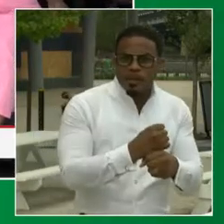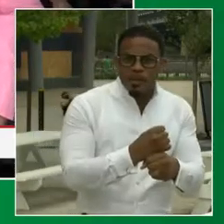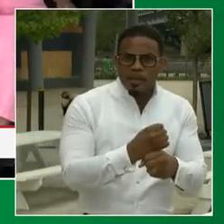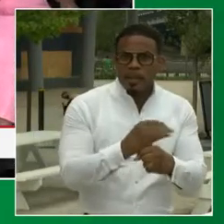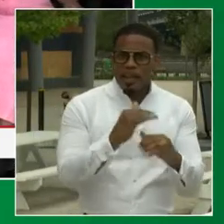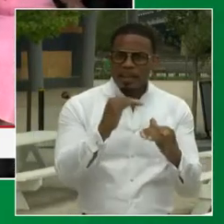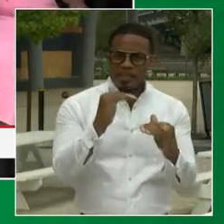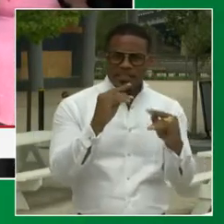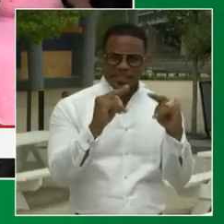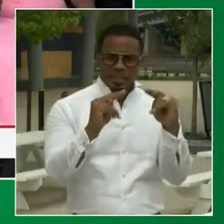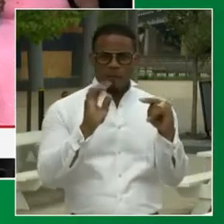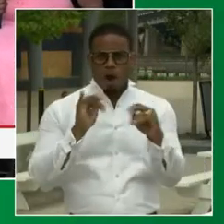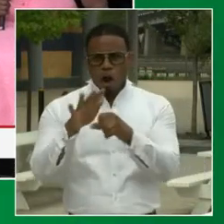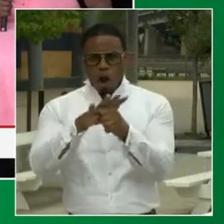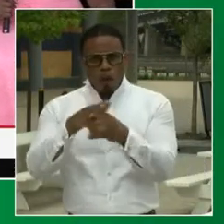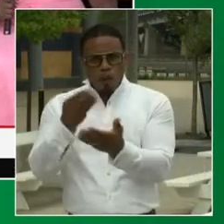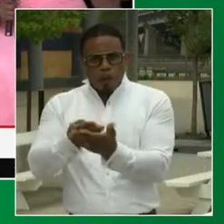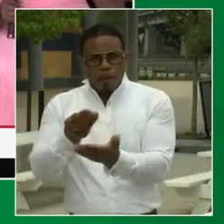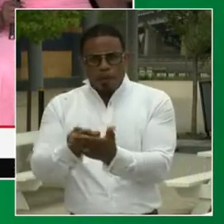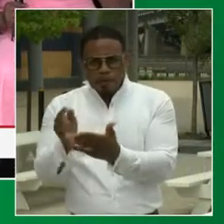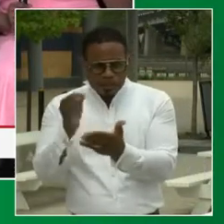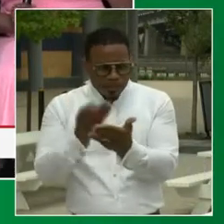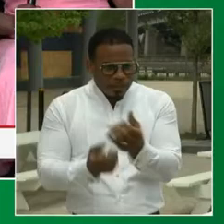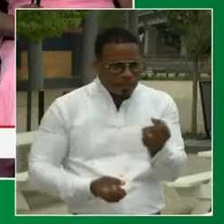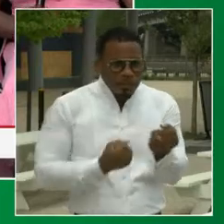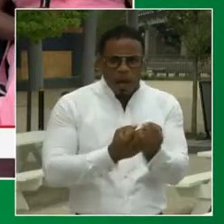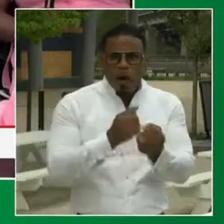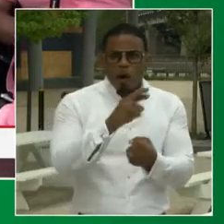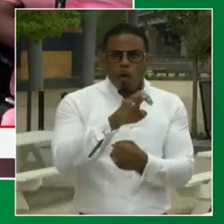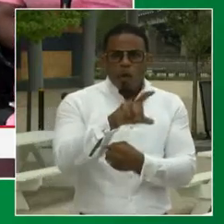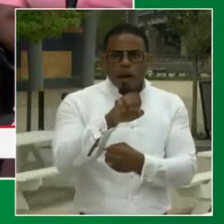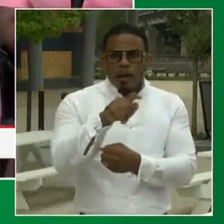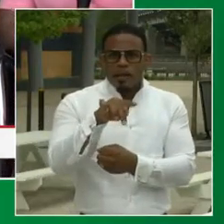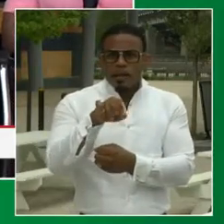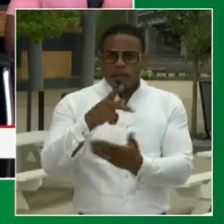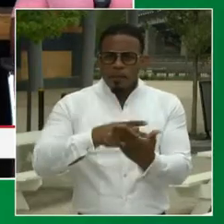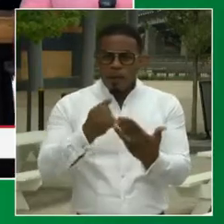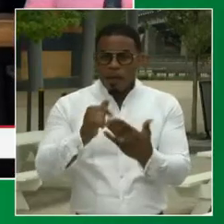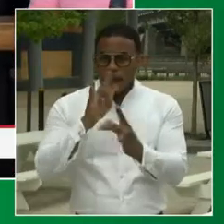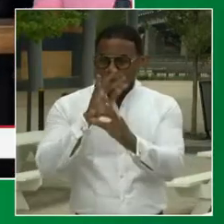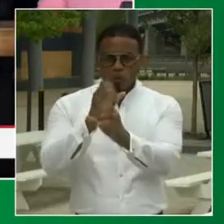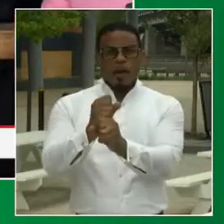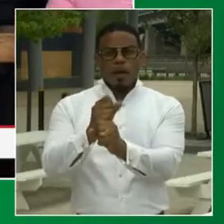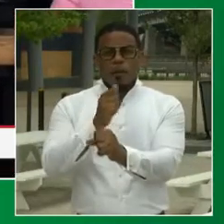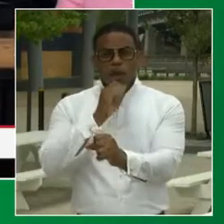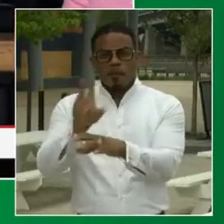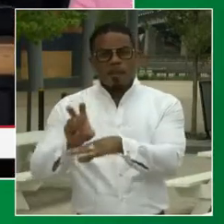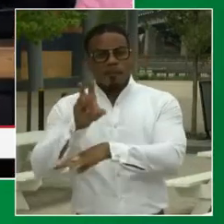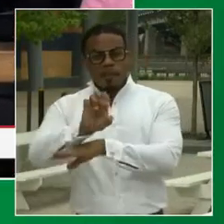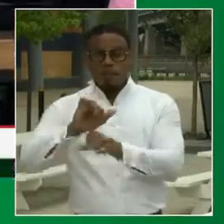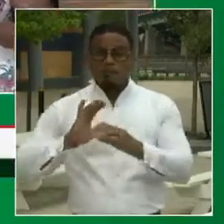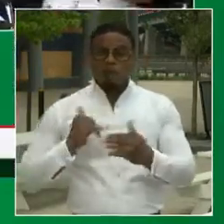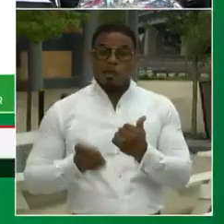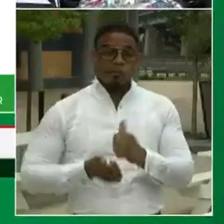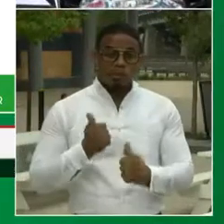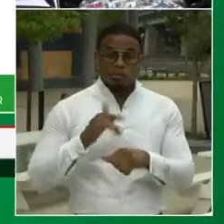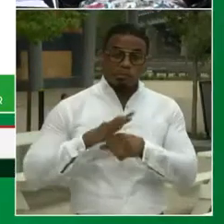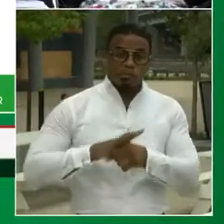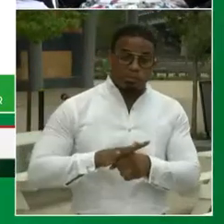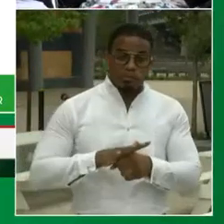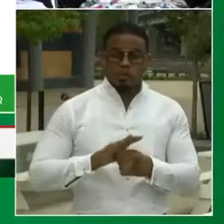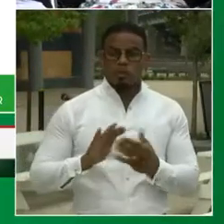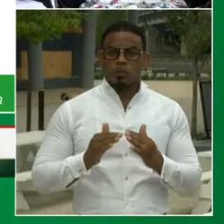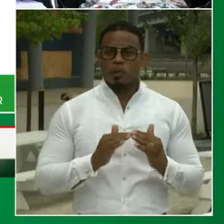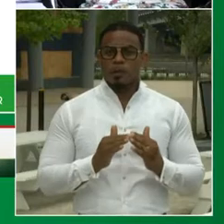and leveraging our local dollars to finance real estate projects and attract private investments into our most distressed